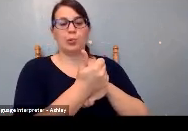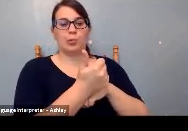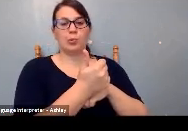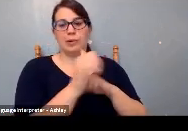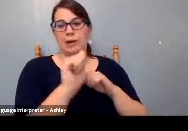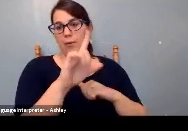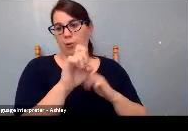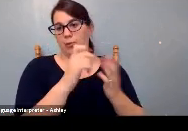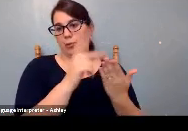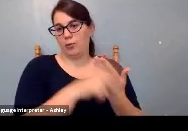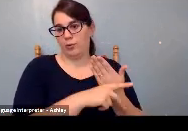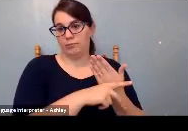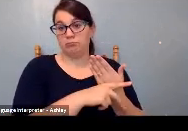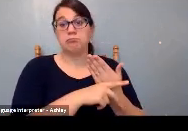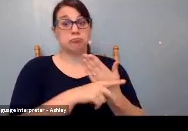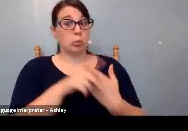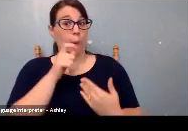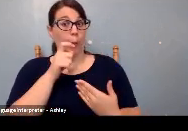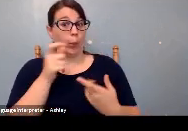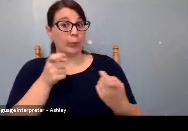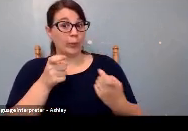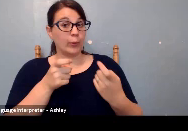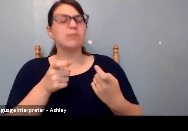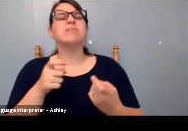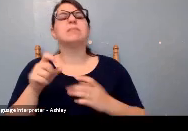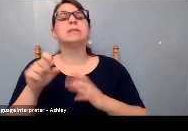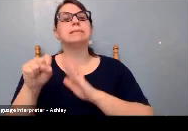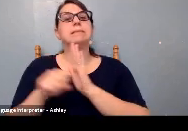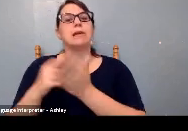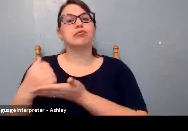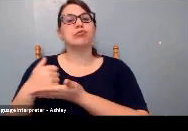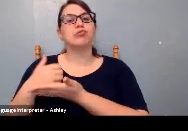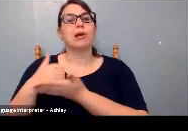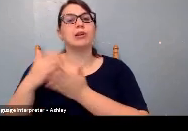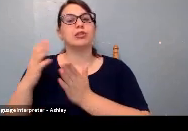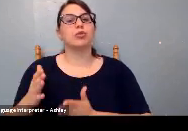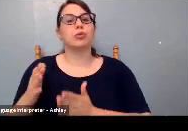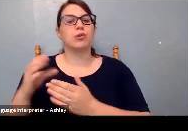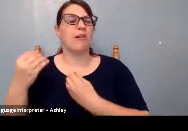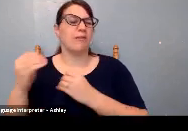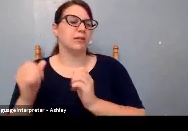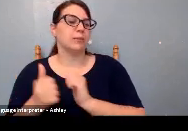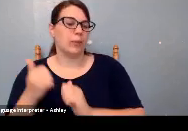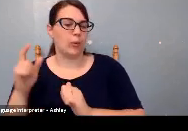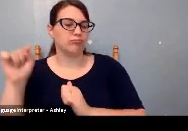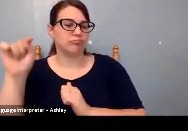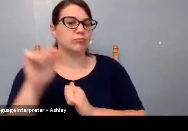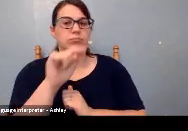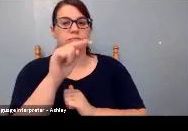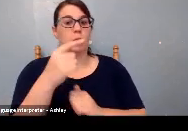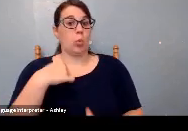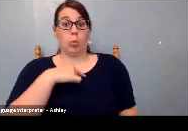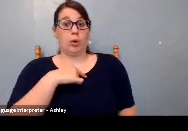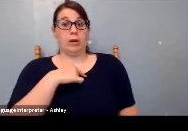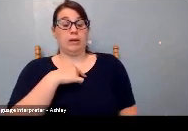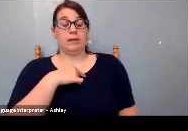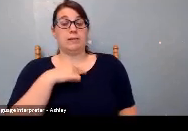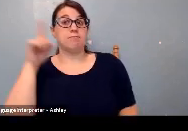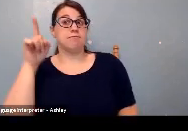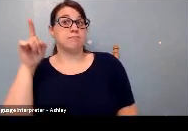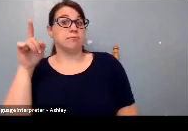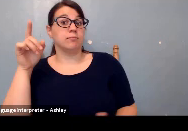office. ABLE Act does not mandate that states have a program, so we feel very fortunate to have a program in